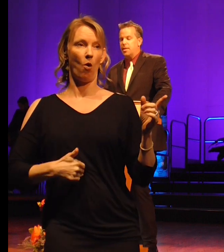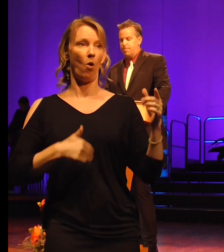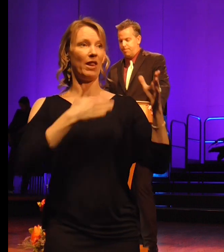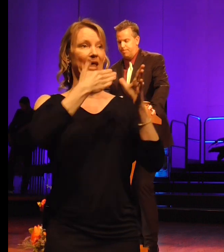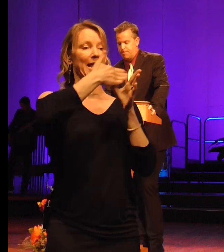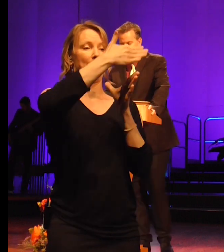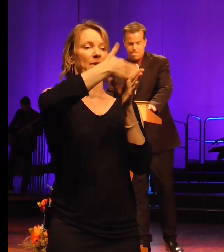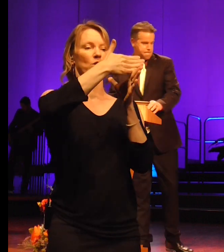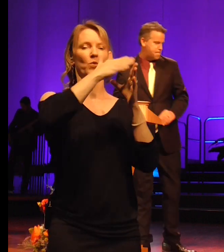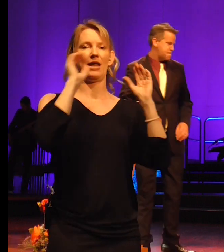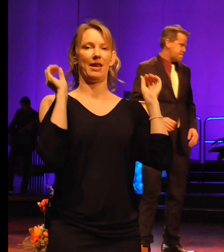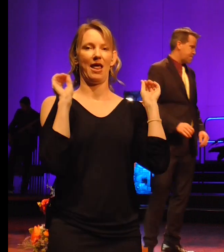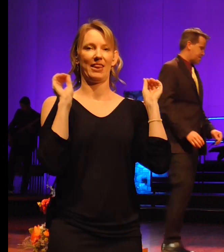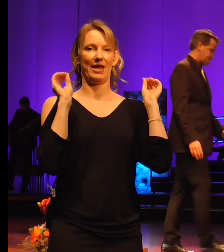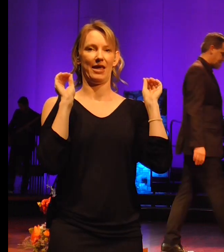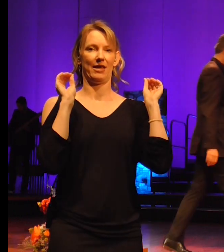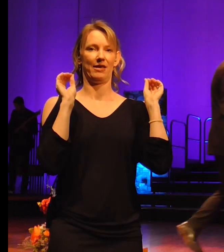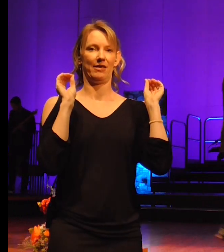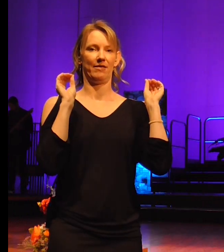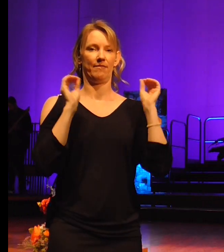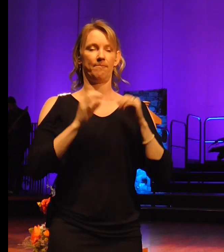is no between.